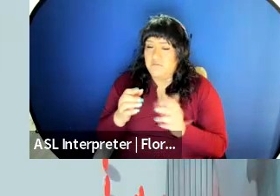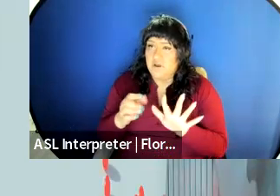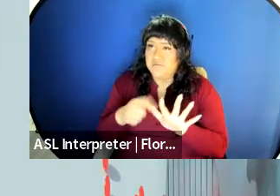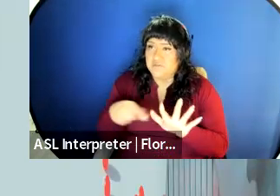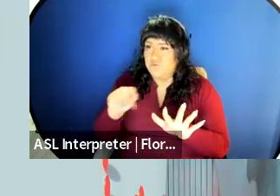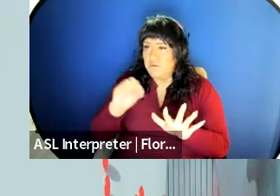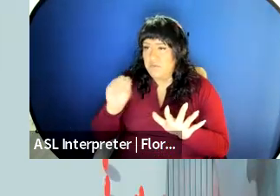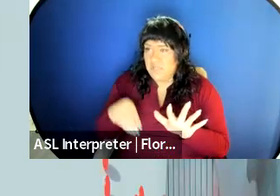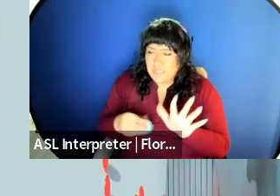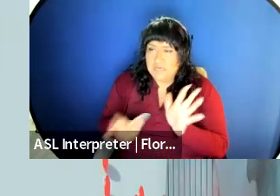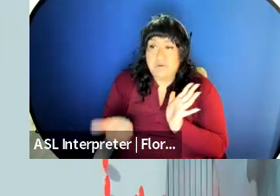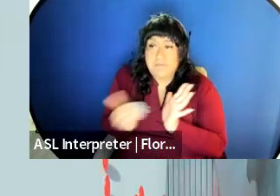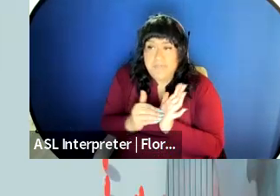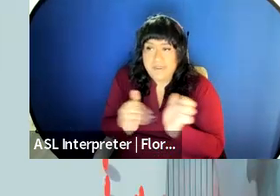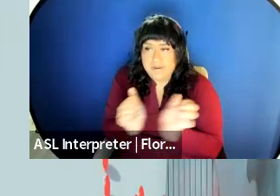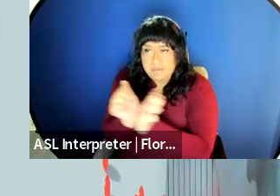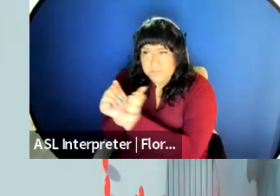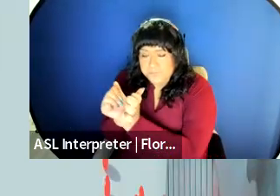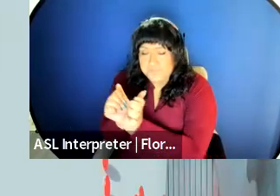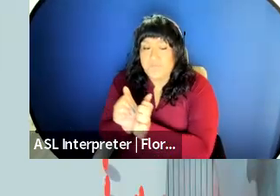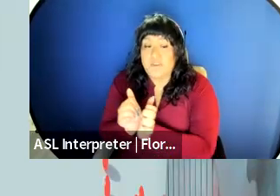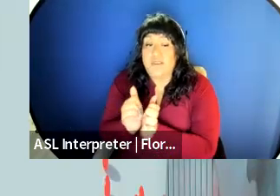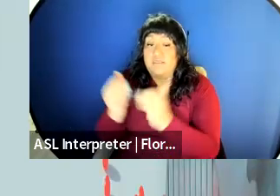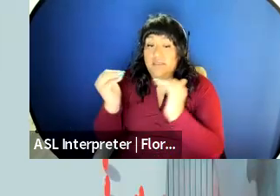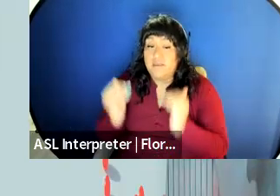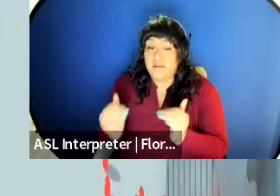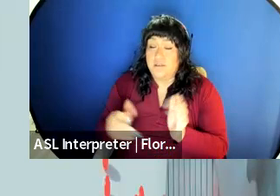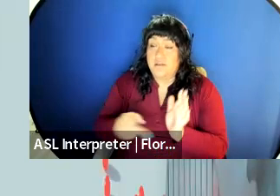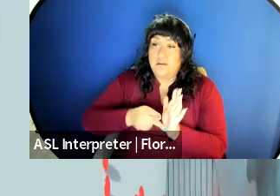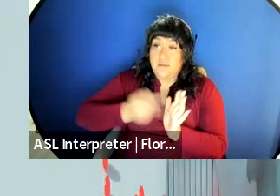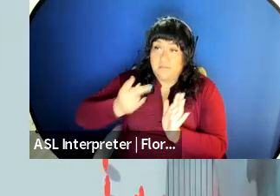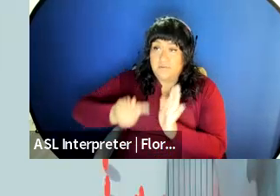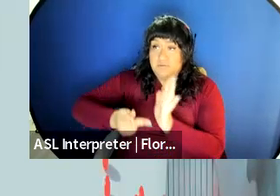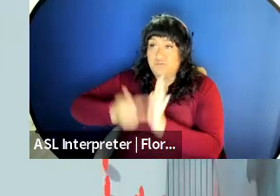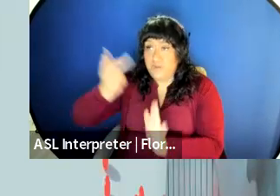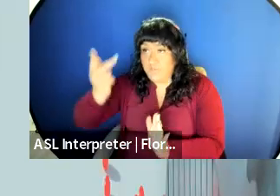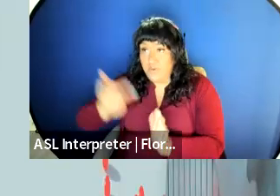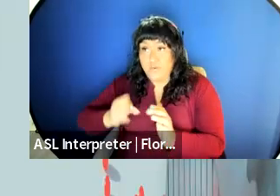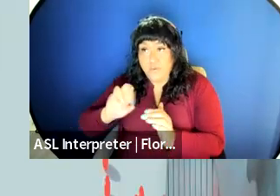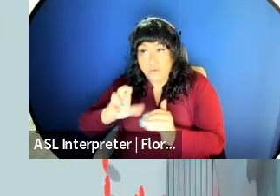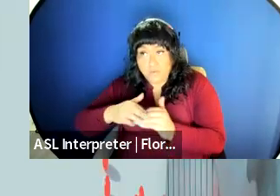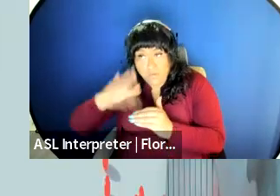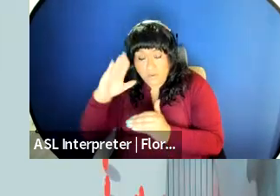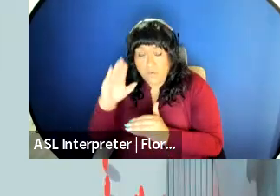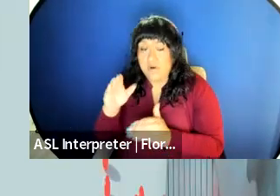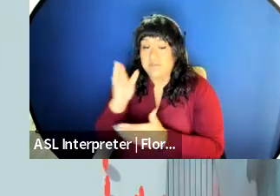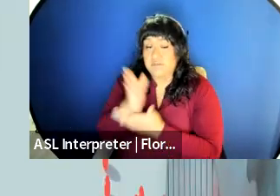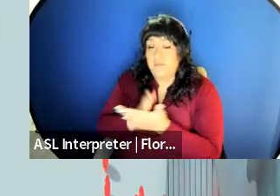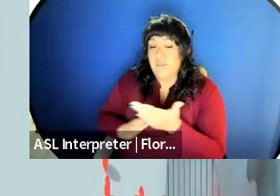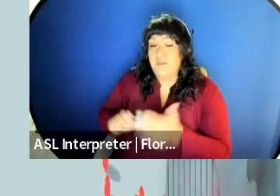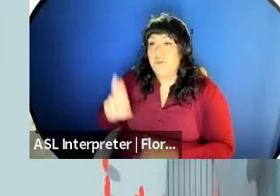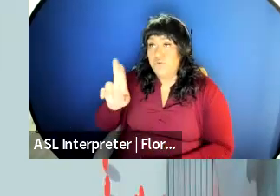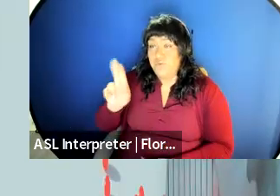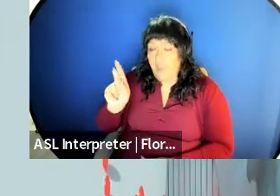most cases. And now that's double or triple or more some of the rates in the UK and Western European countries. So